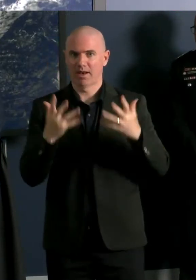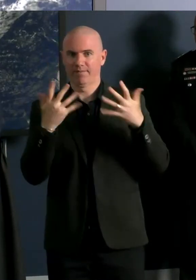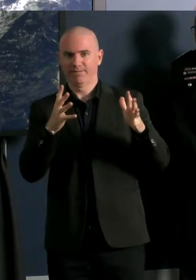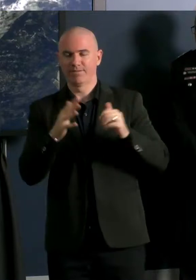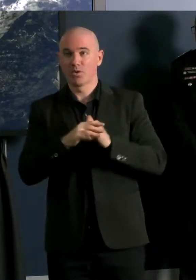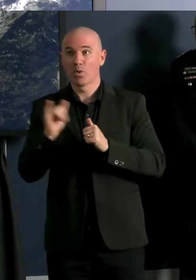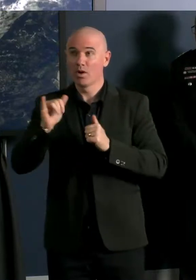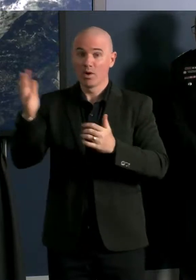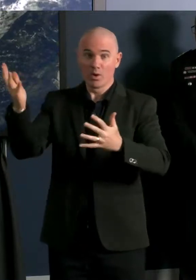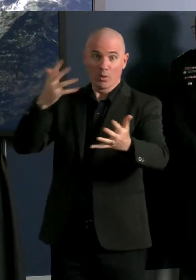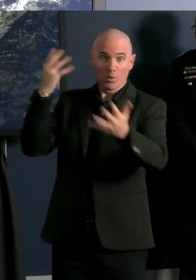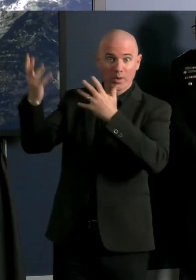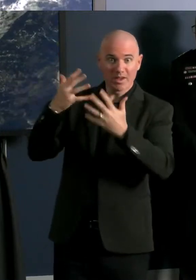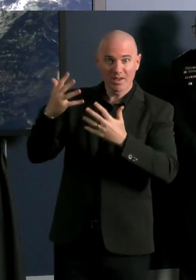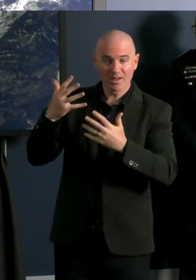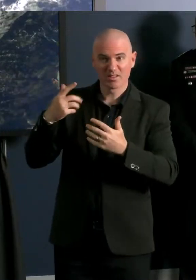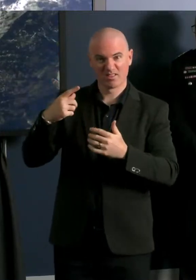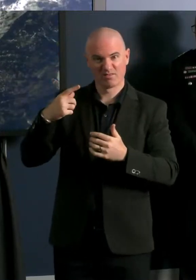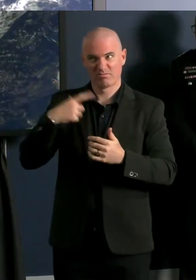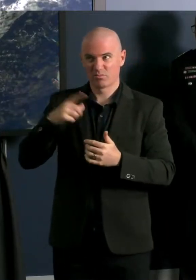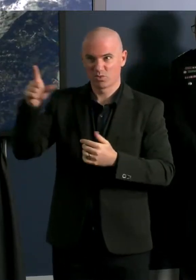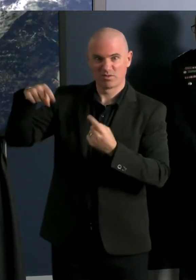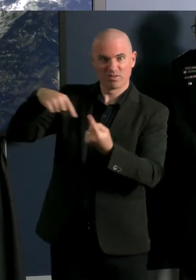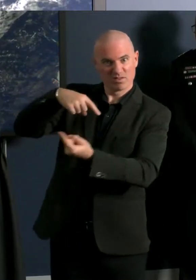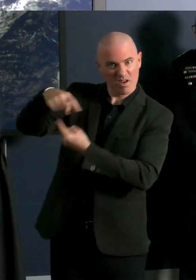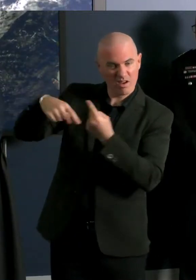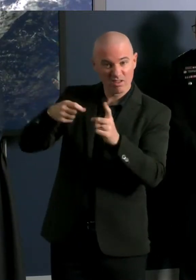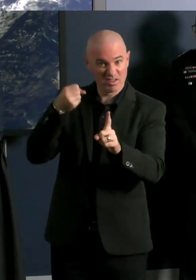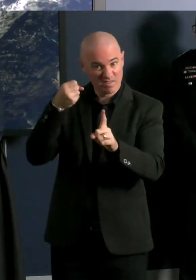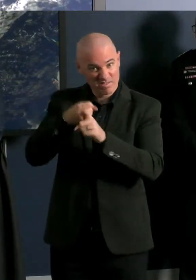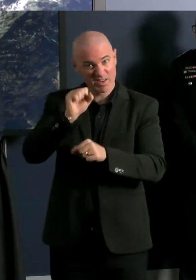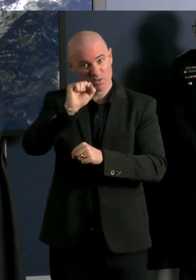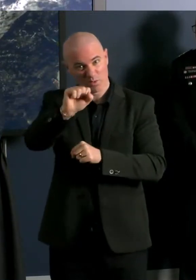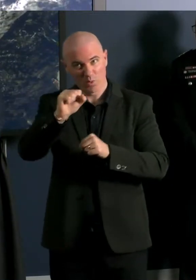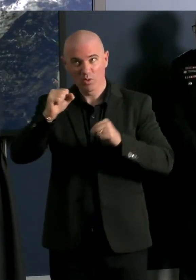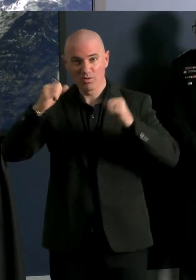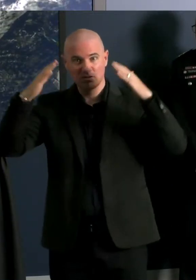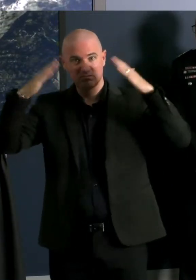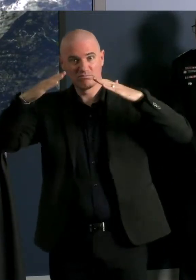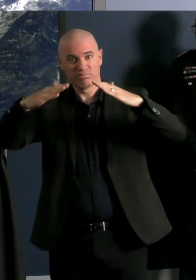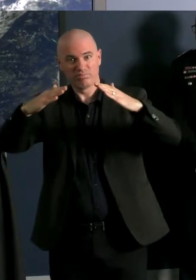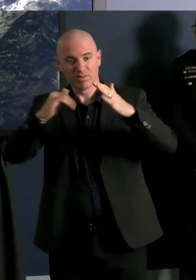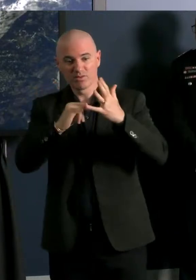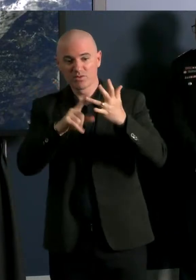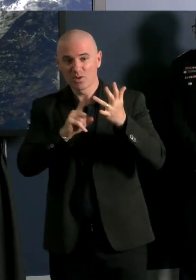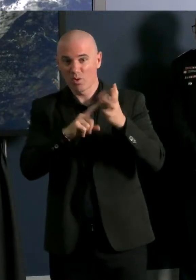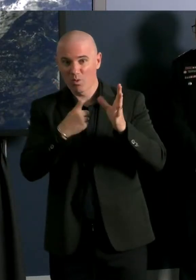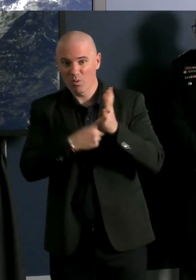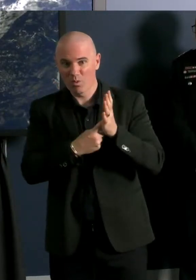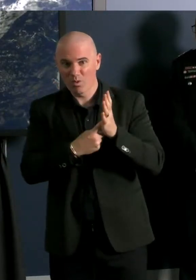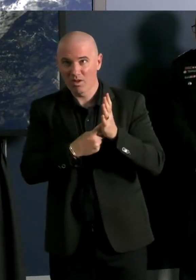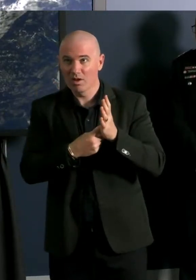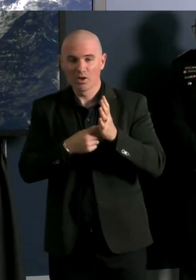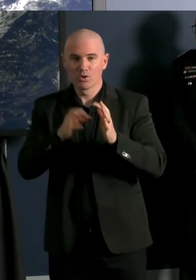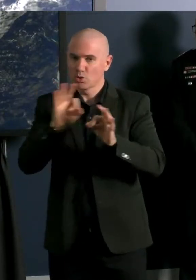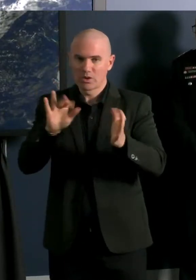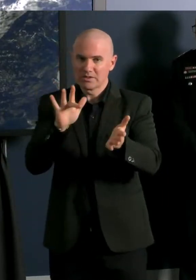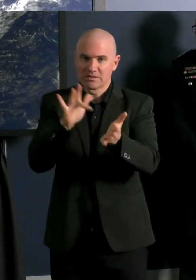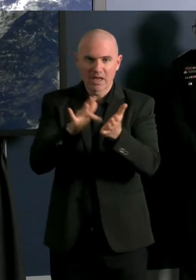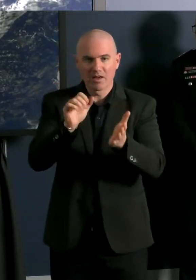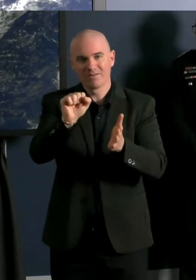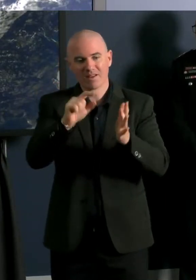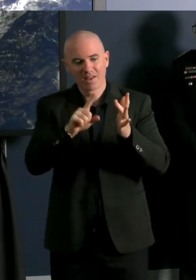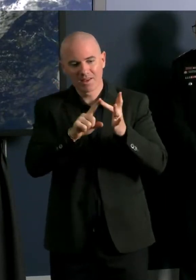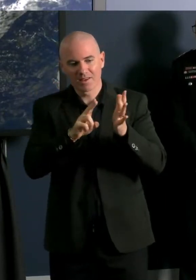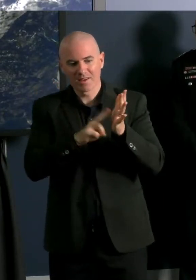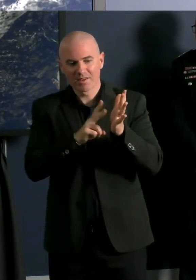high winds during the event of the cyclone crossing the coast, do not touch your inverter or